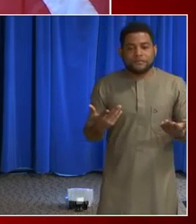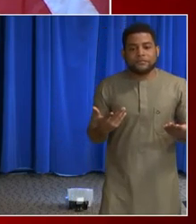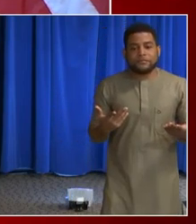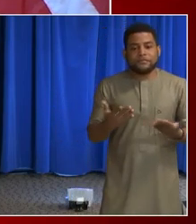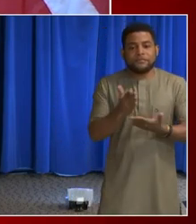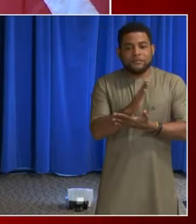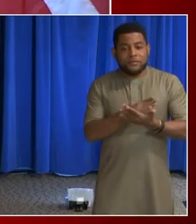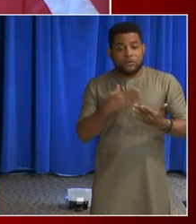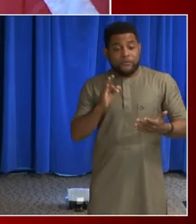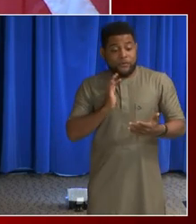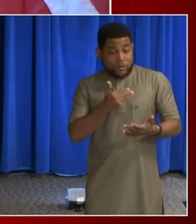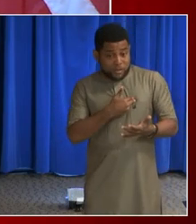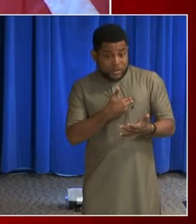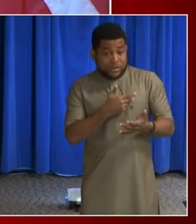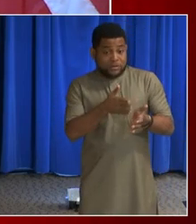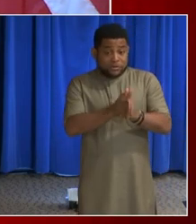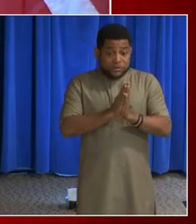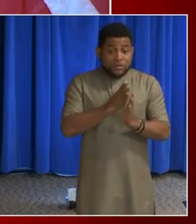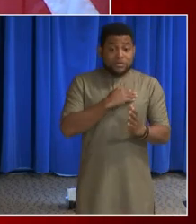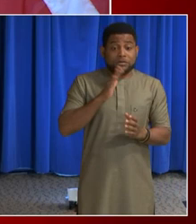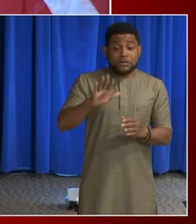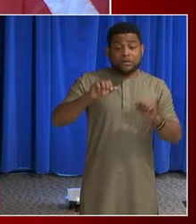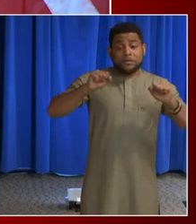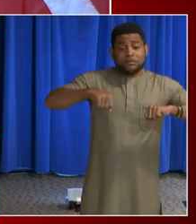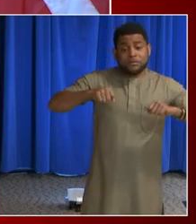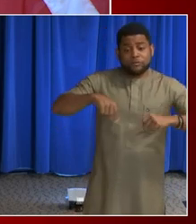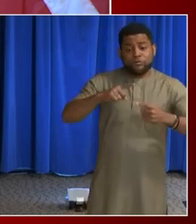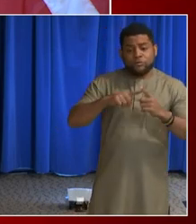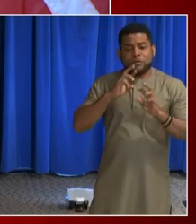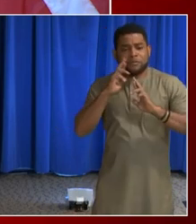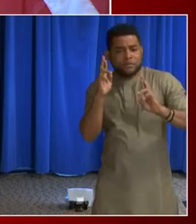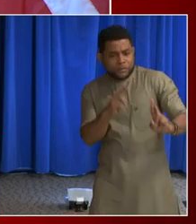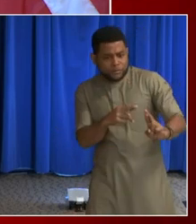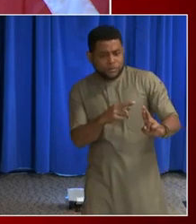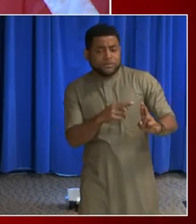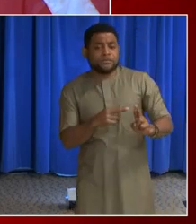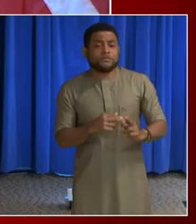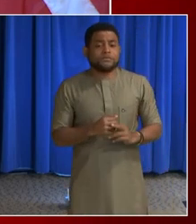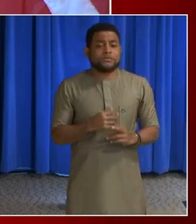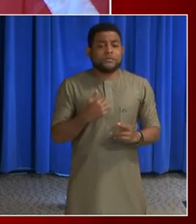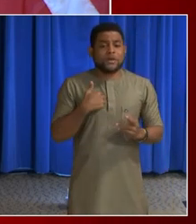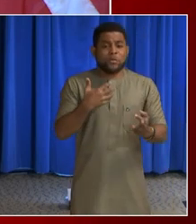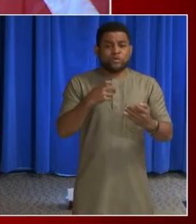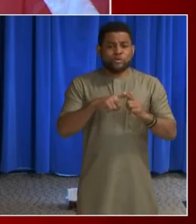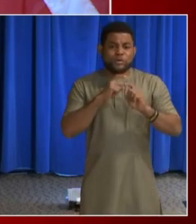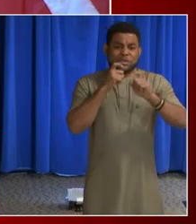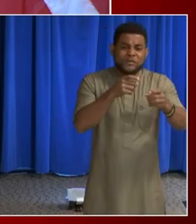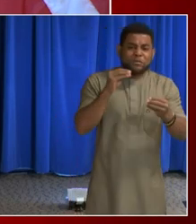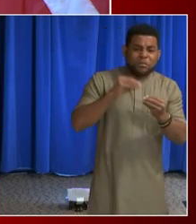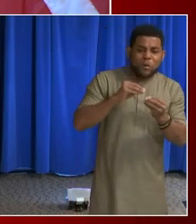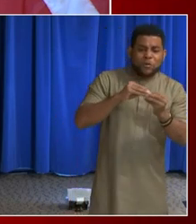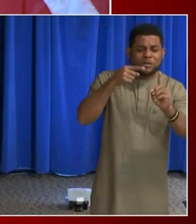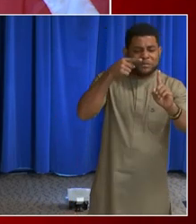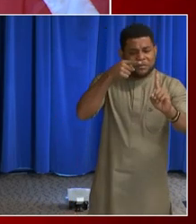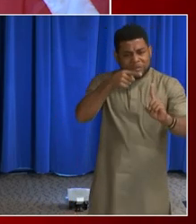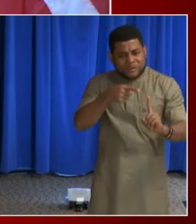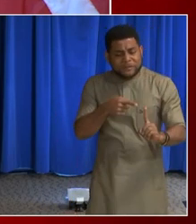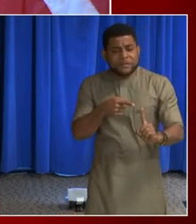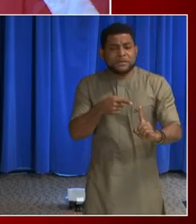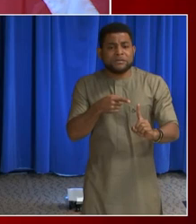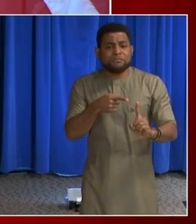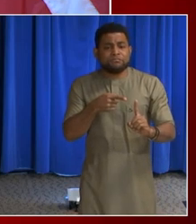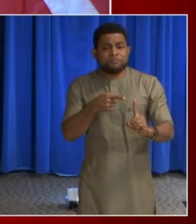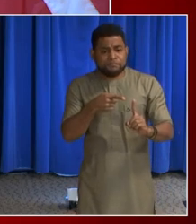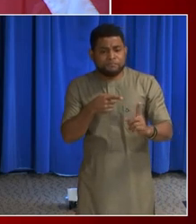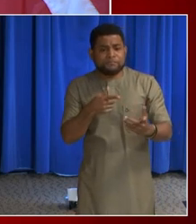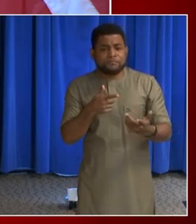their ability to respond to it. So I want to give them some more specific parameters to better able respond